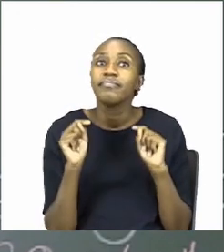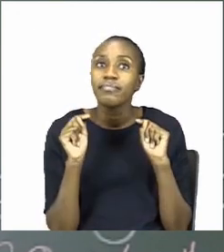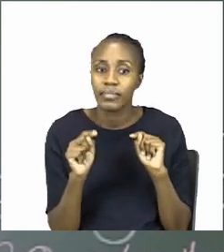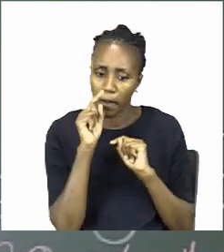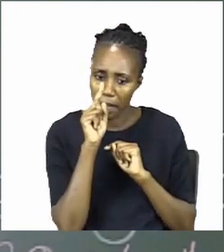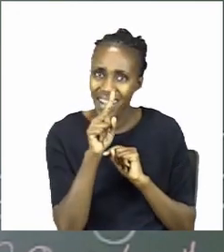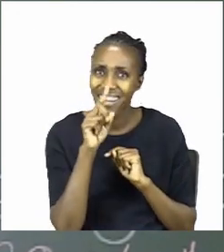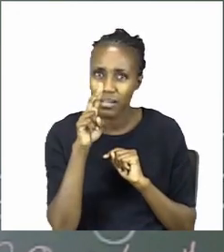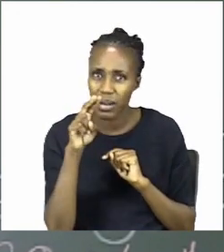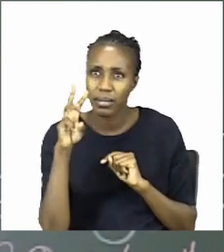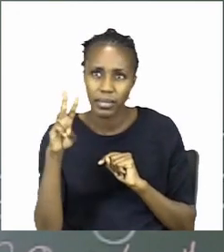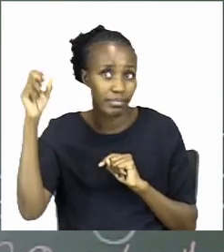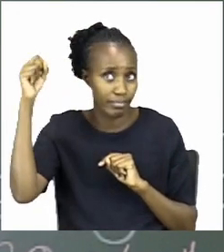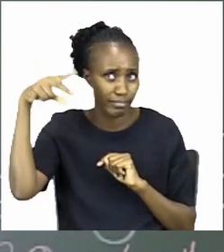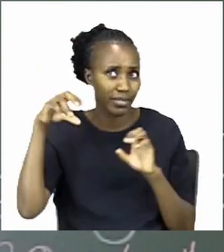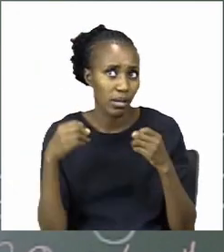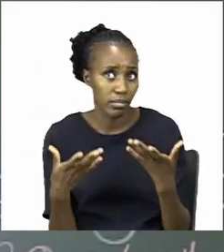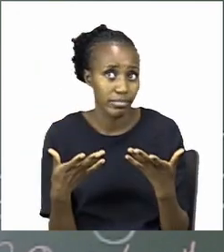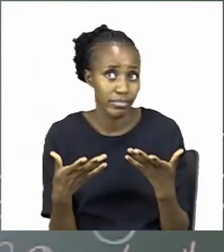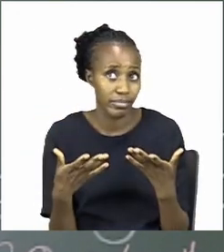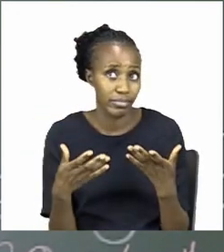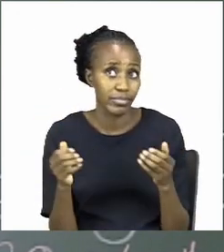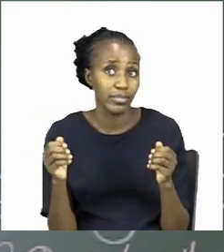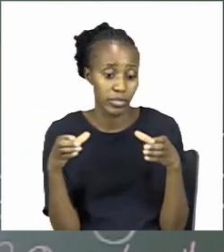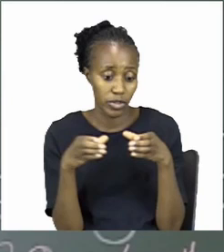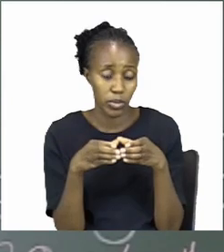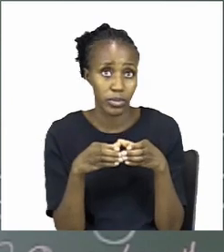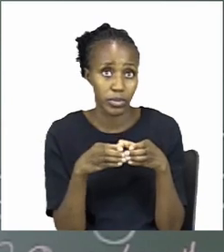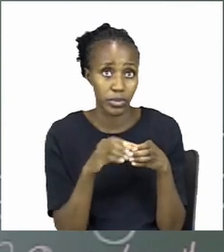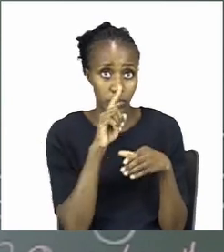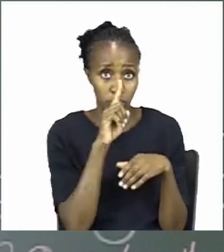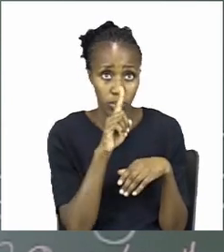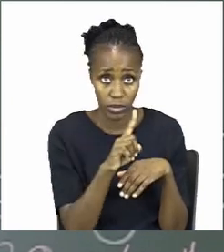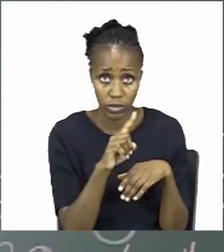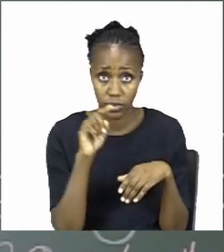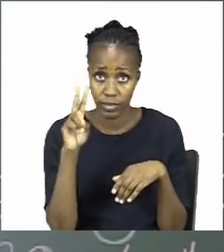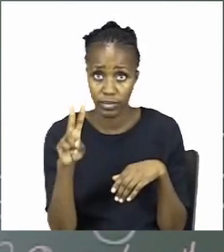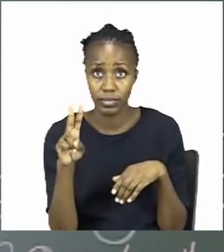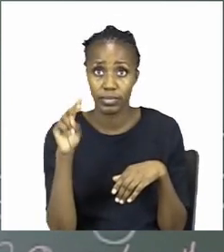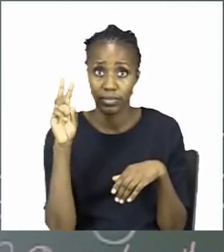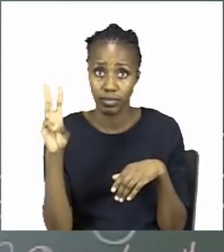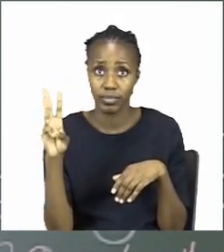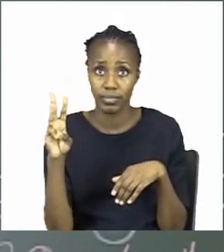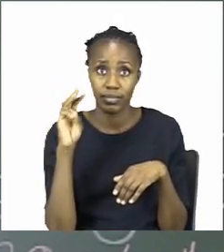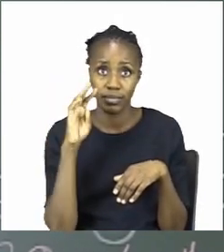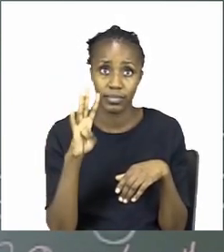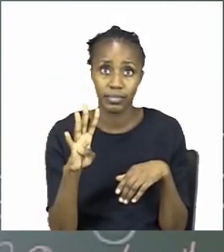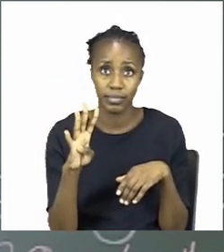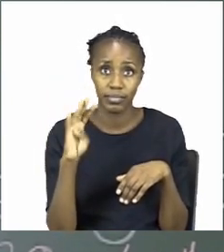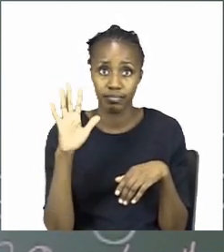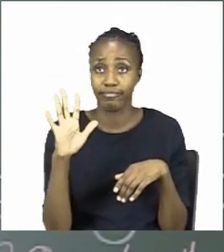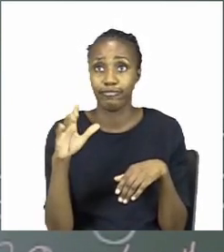count how many groups we have. Will you count with me? 1, 2, 3,